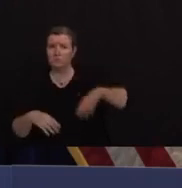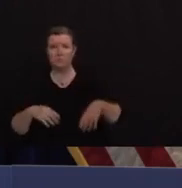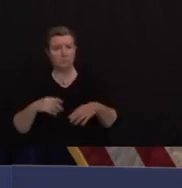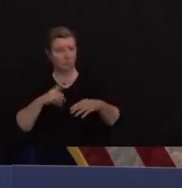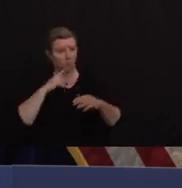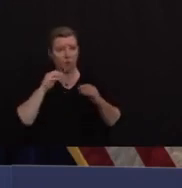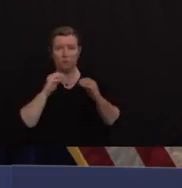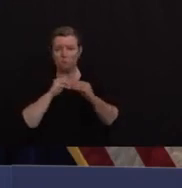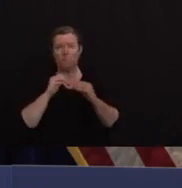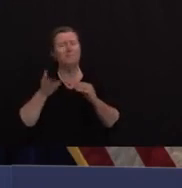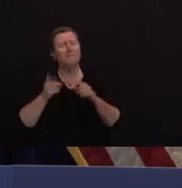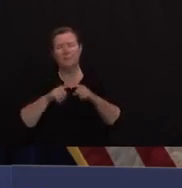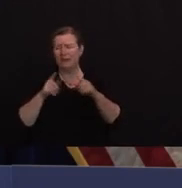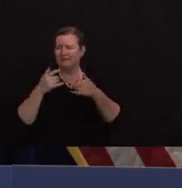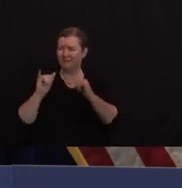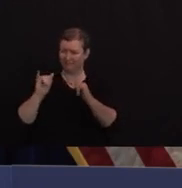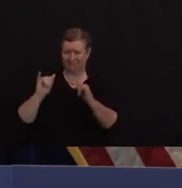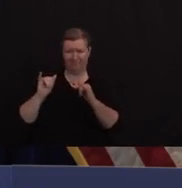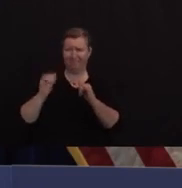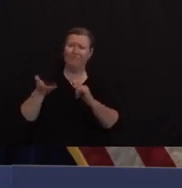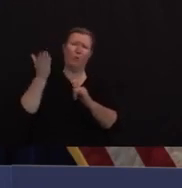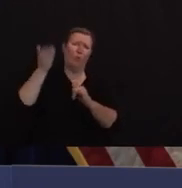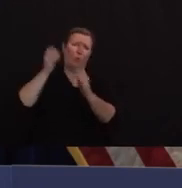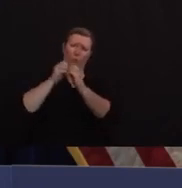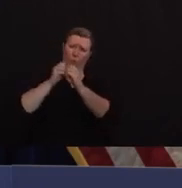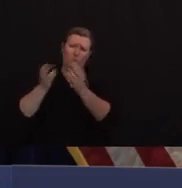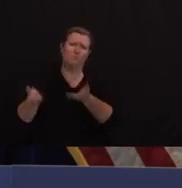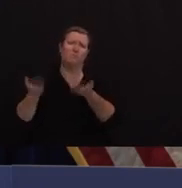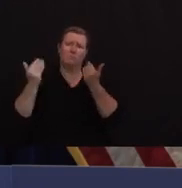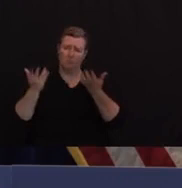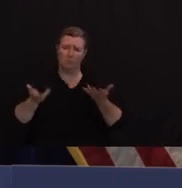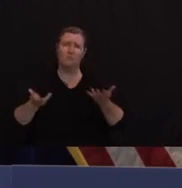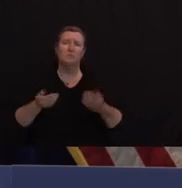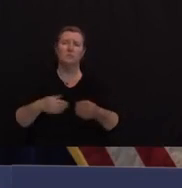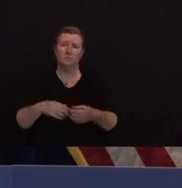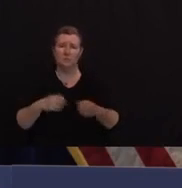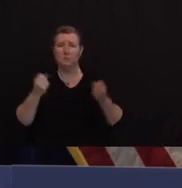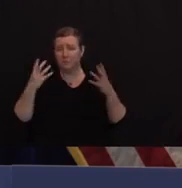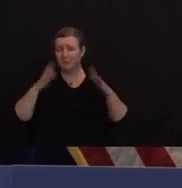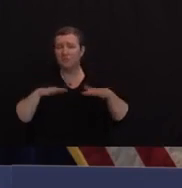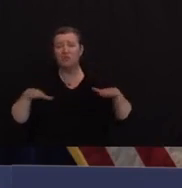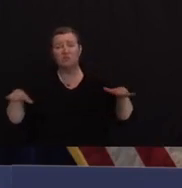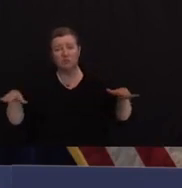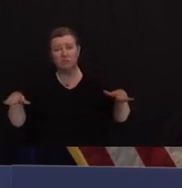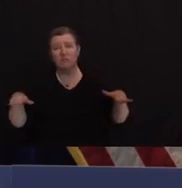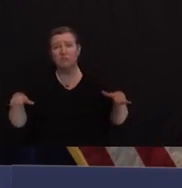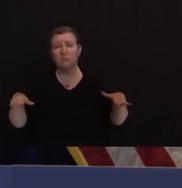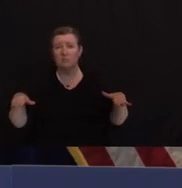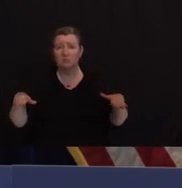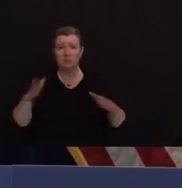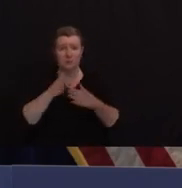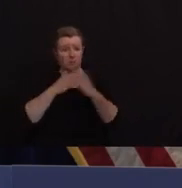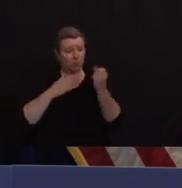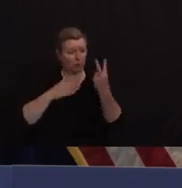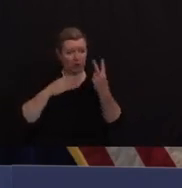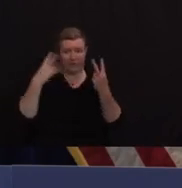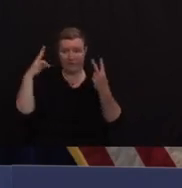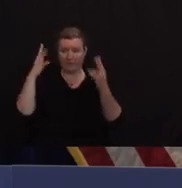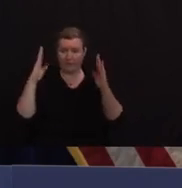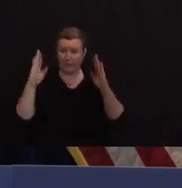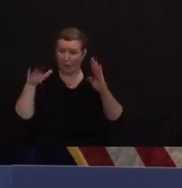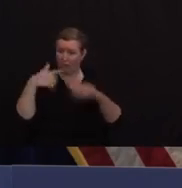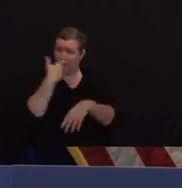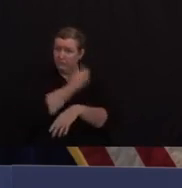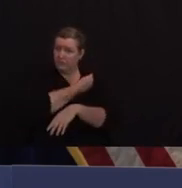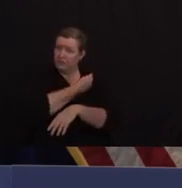300,000 children between the ages of 12 and 17 who remain unvaccinated, we must do